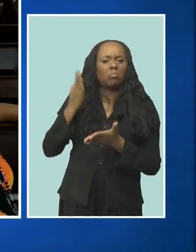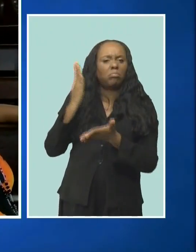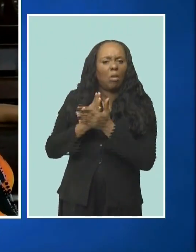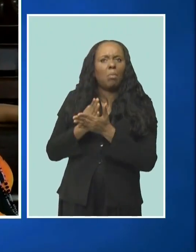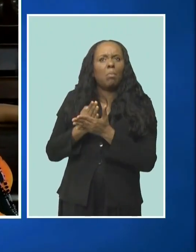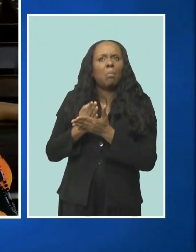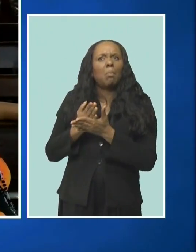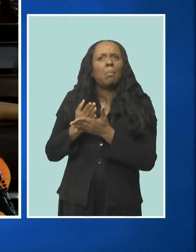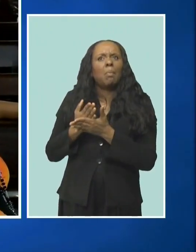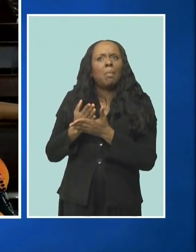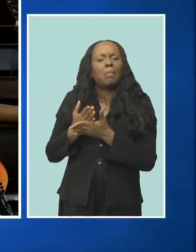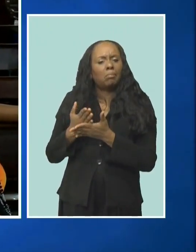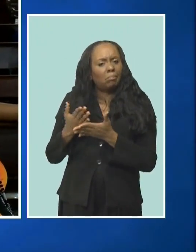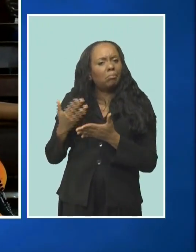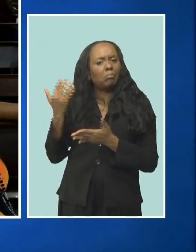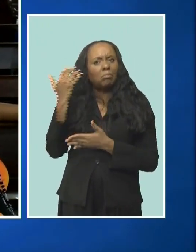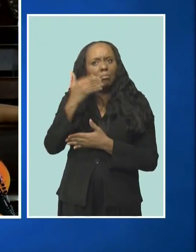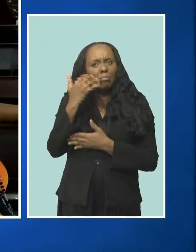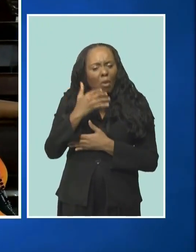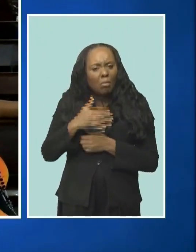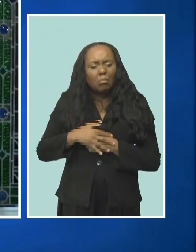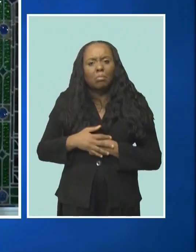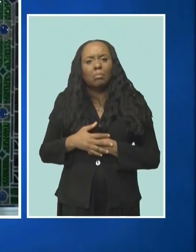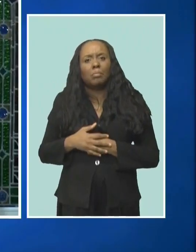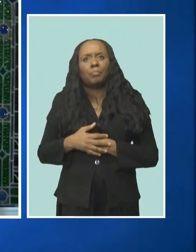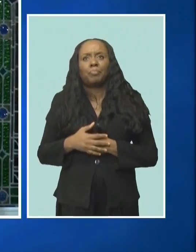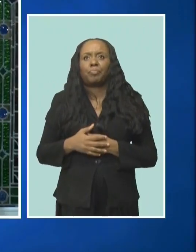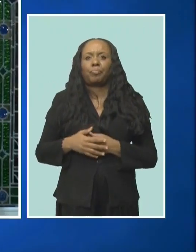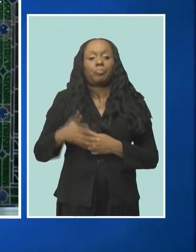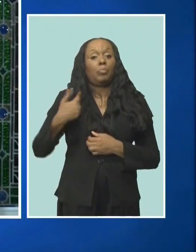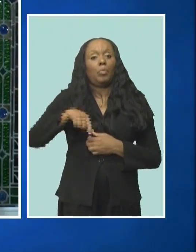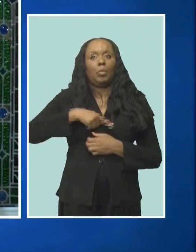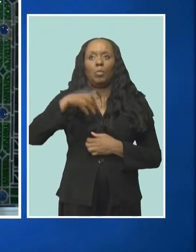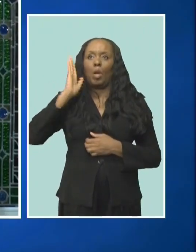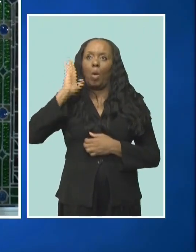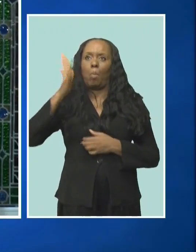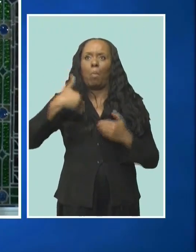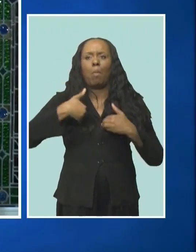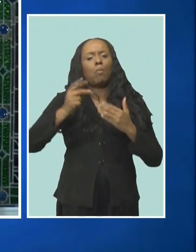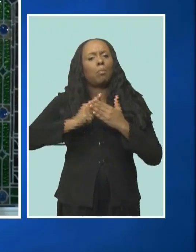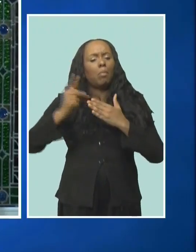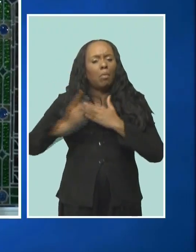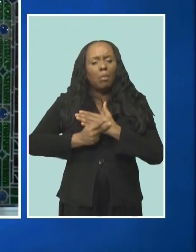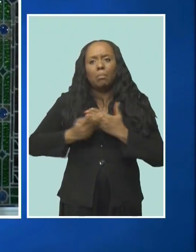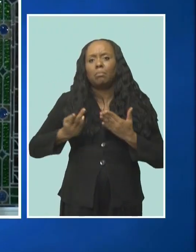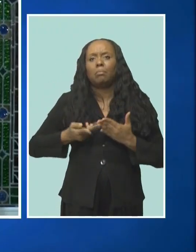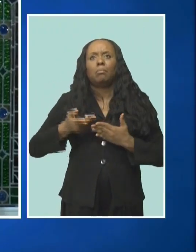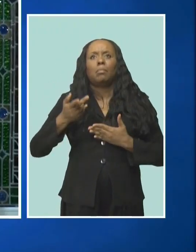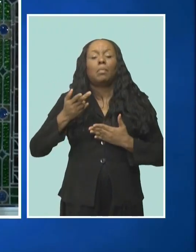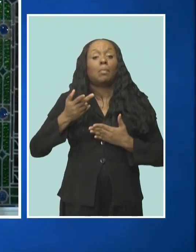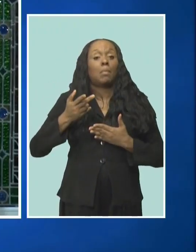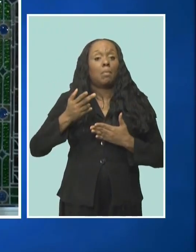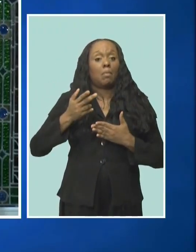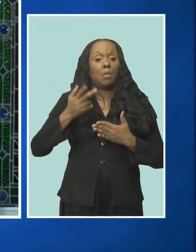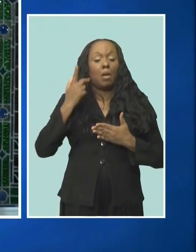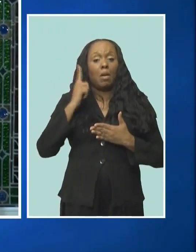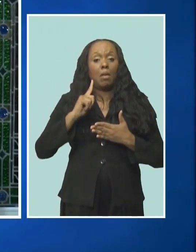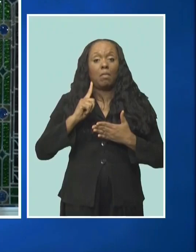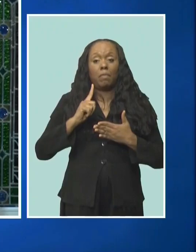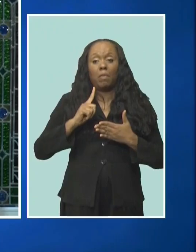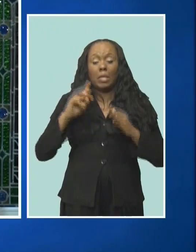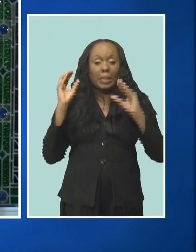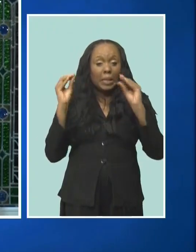is driven by drugs, and of course it flows into guns because you have to protect